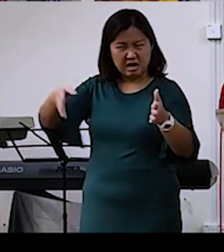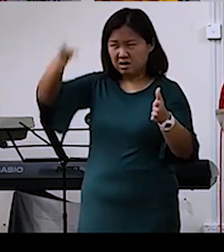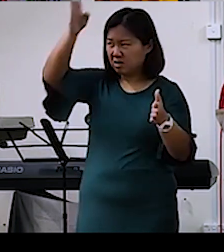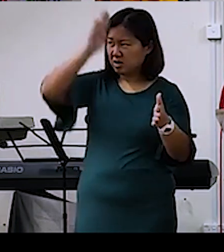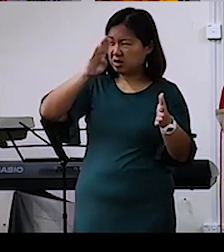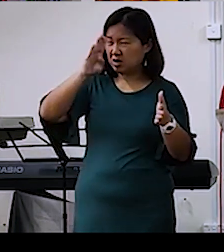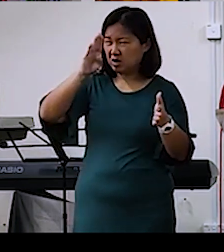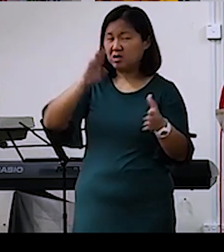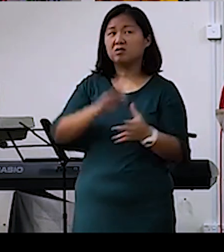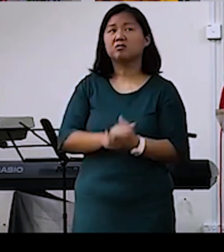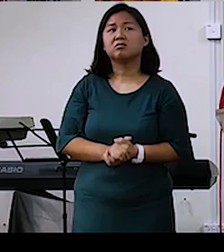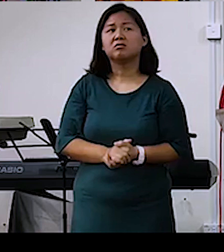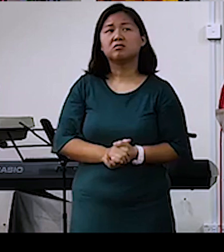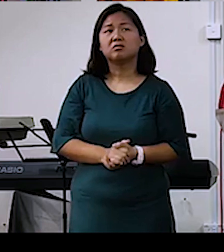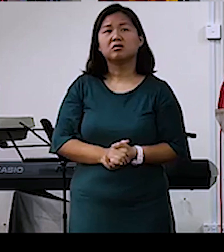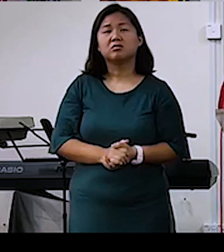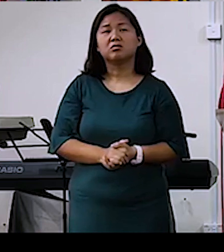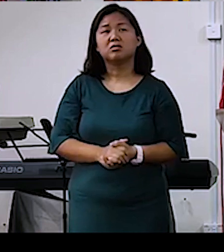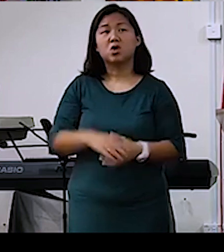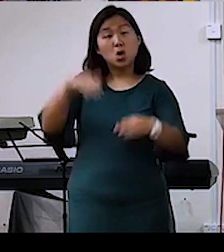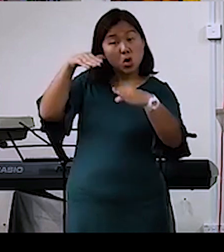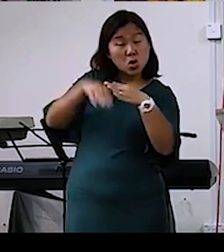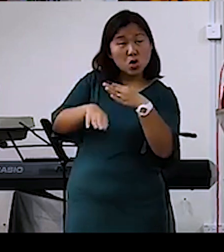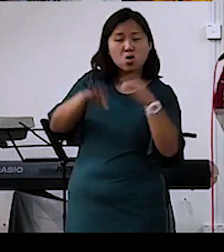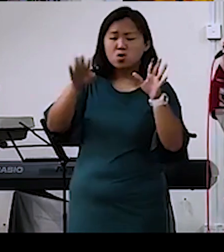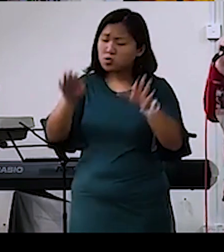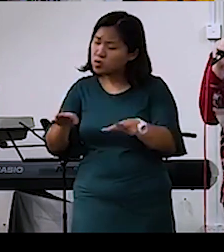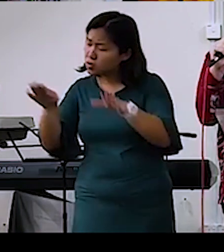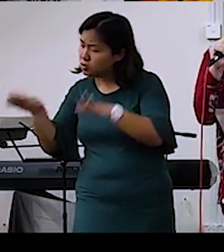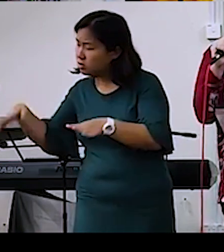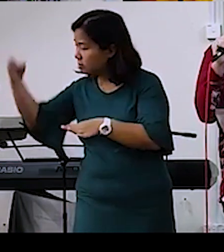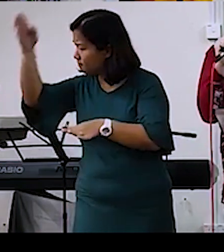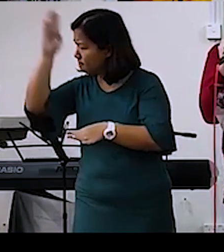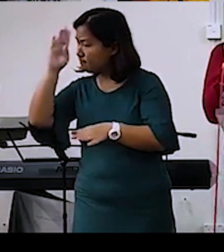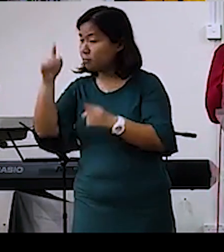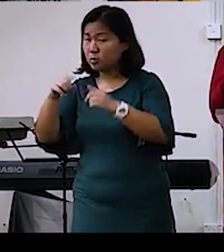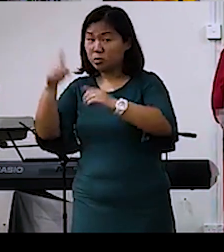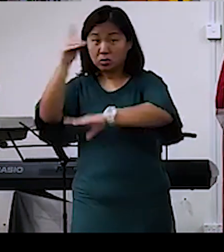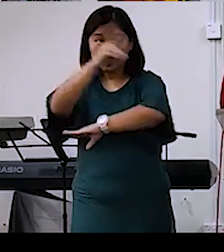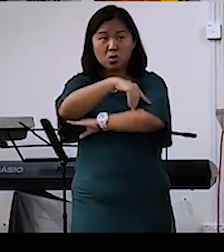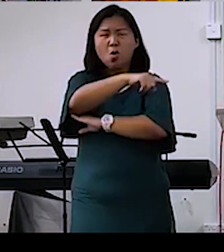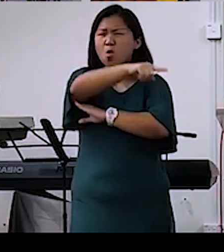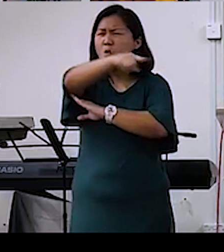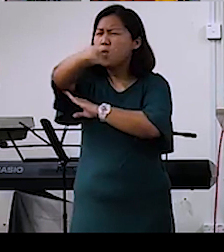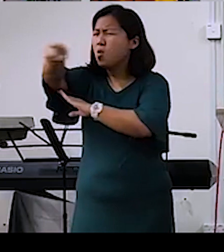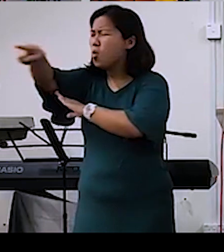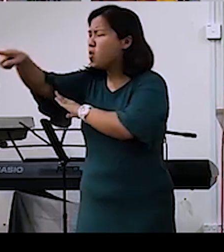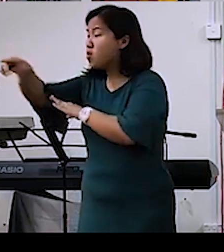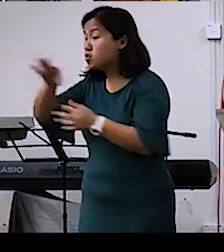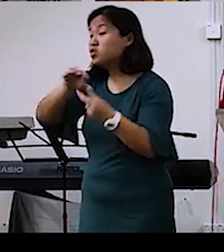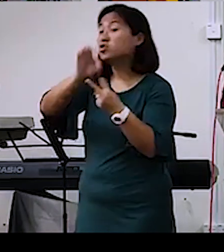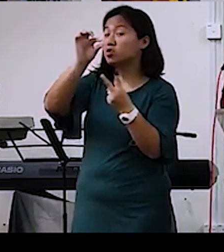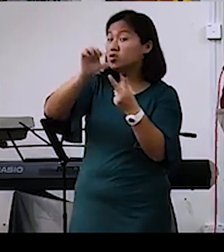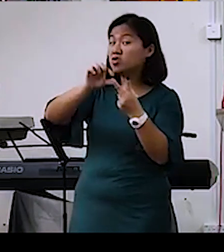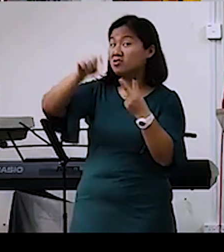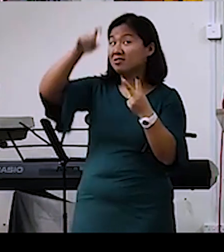from pure creation of God into children of God. Today, for those of us who choose to